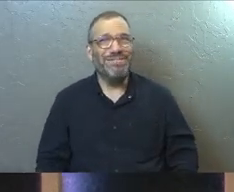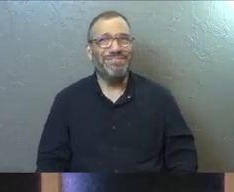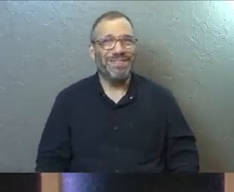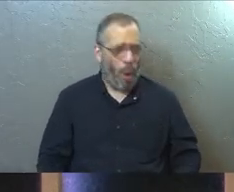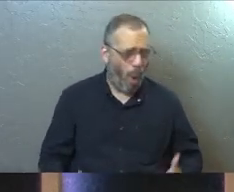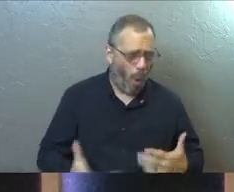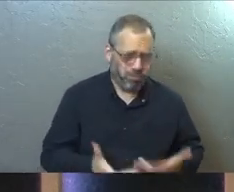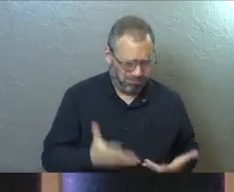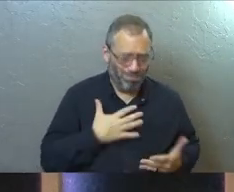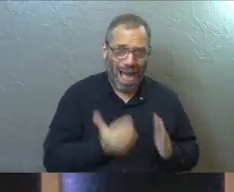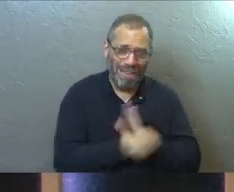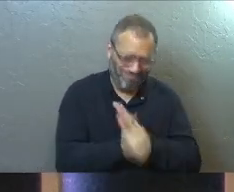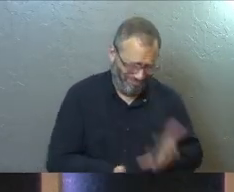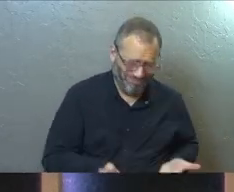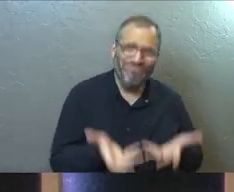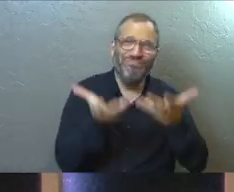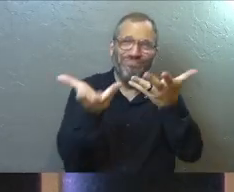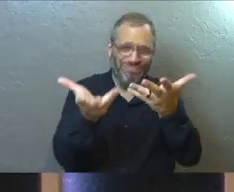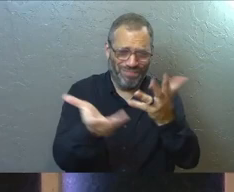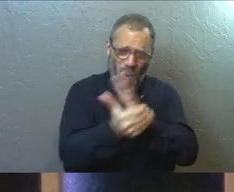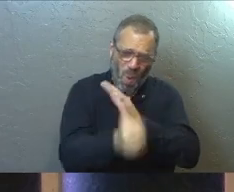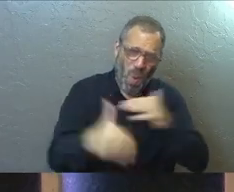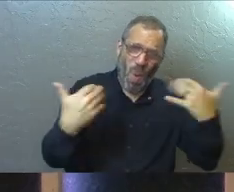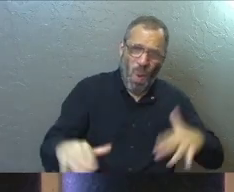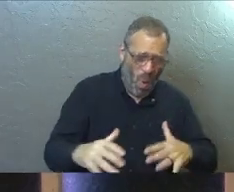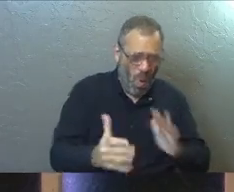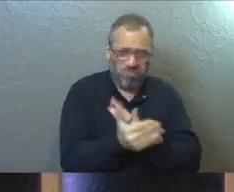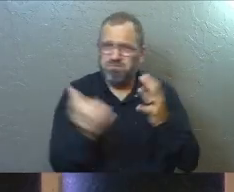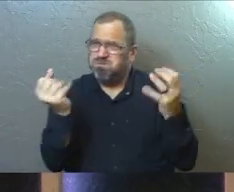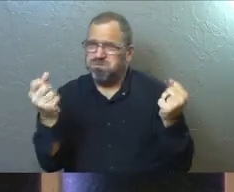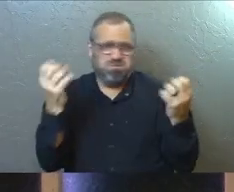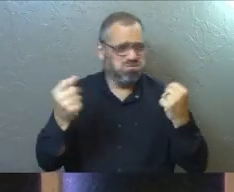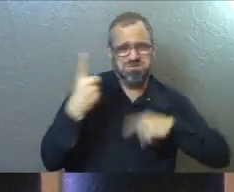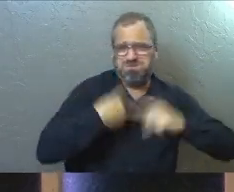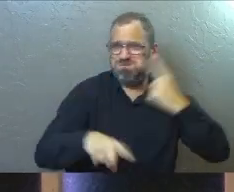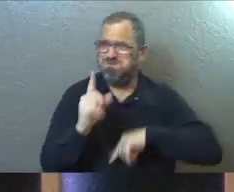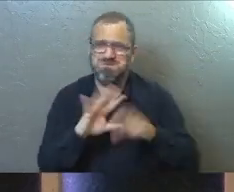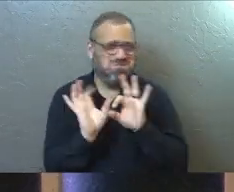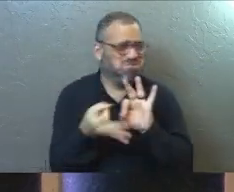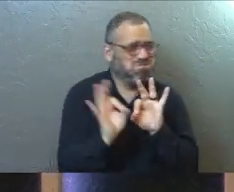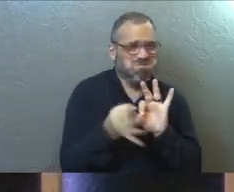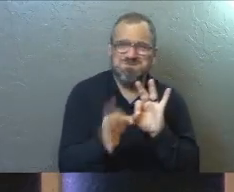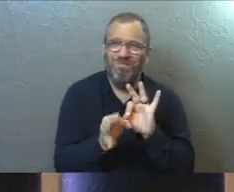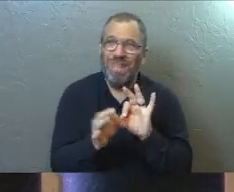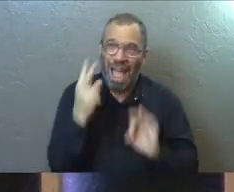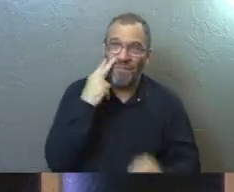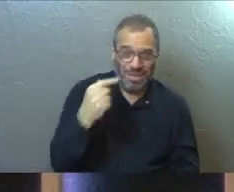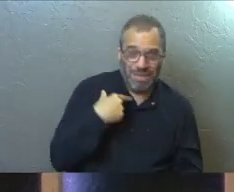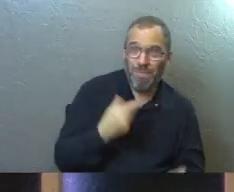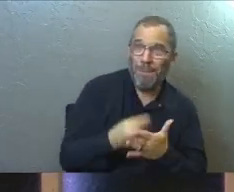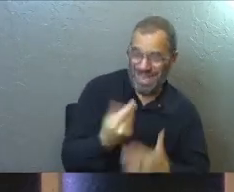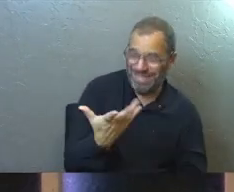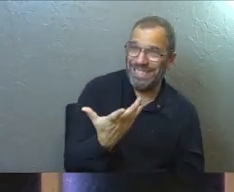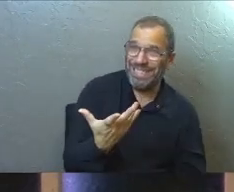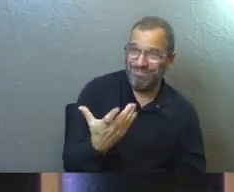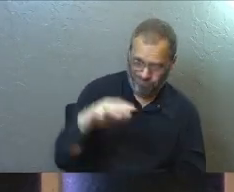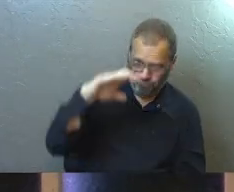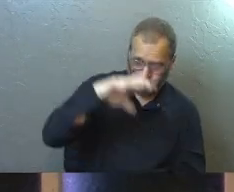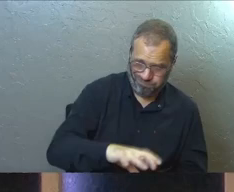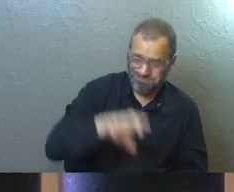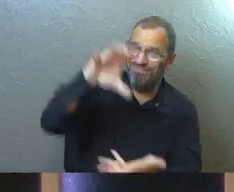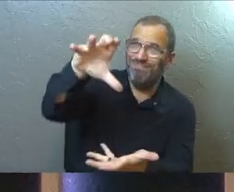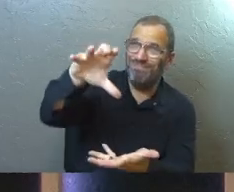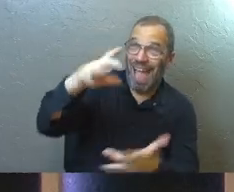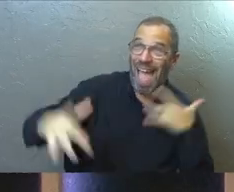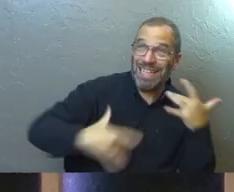all I bring to the table, all my skills, all my talents, all my abilities. Have you seen my 401k? God,